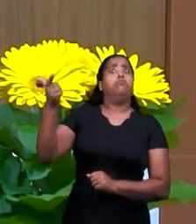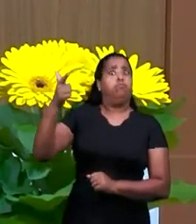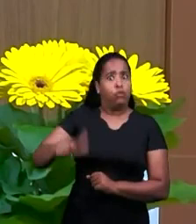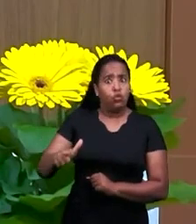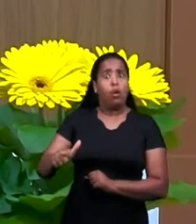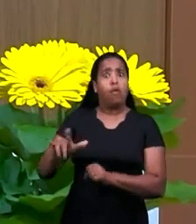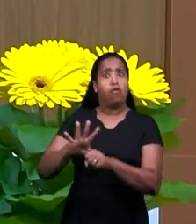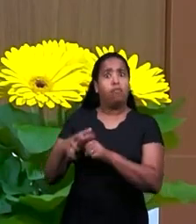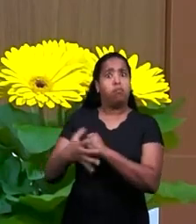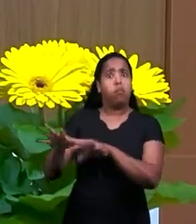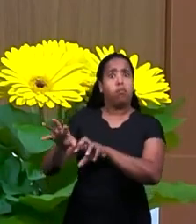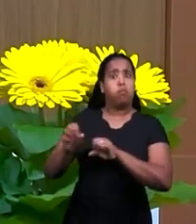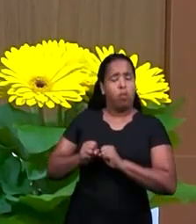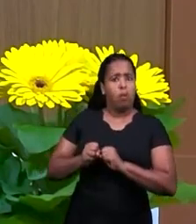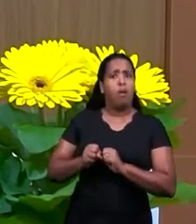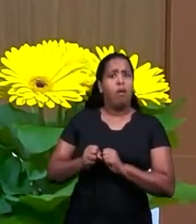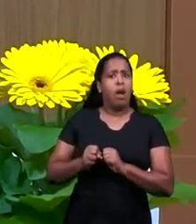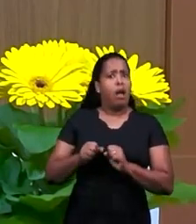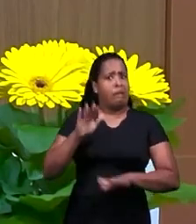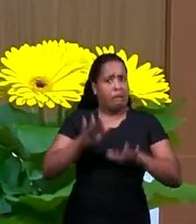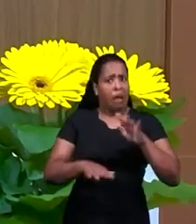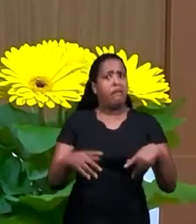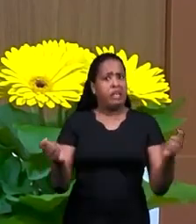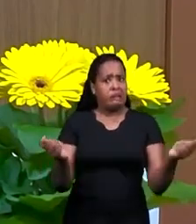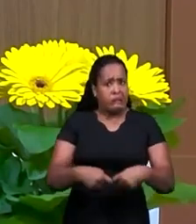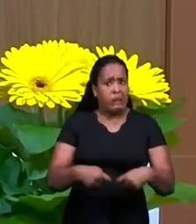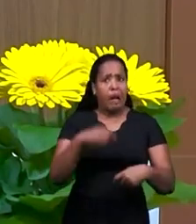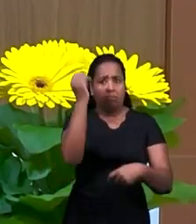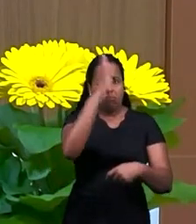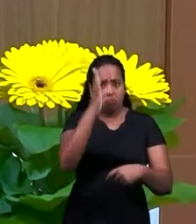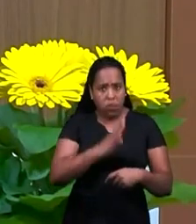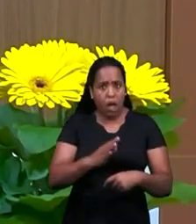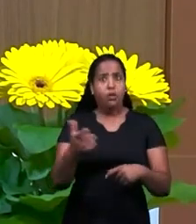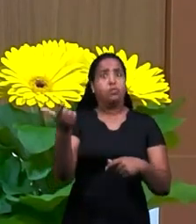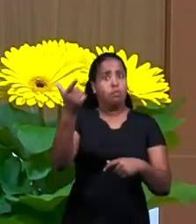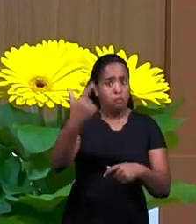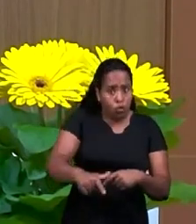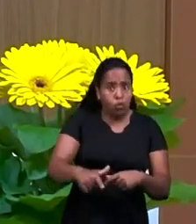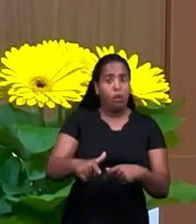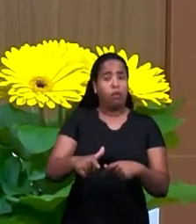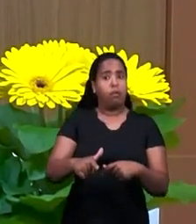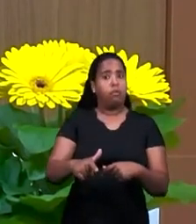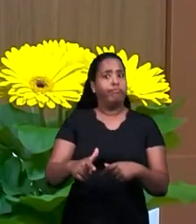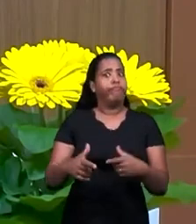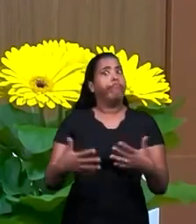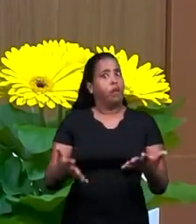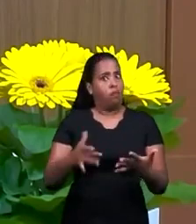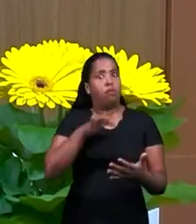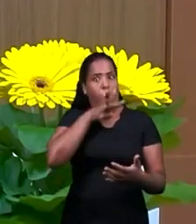Brazil may have the same experience. And this will be very bad for all of us.